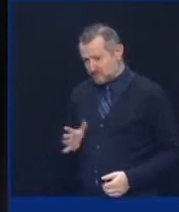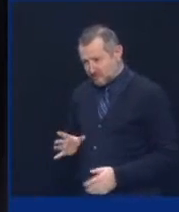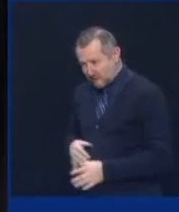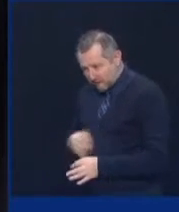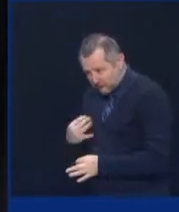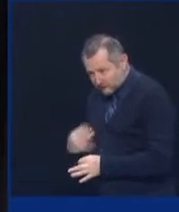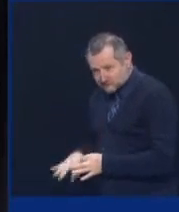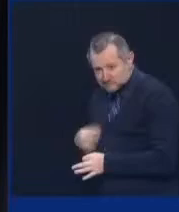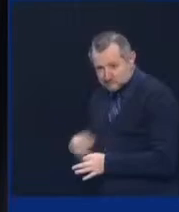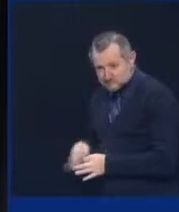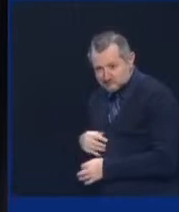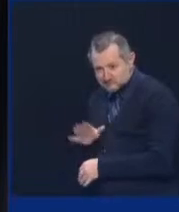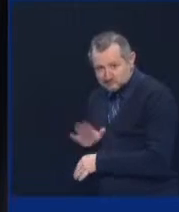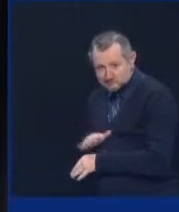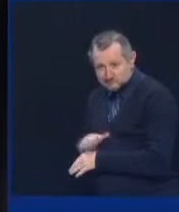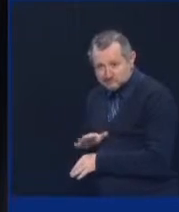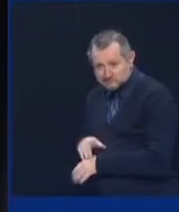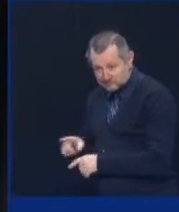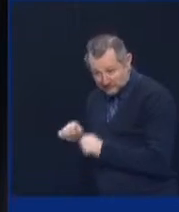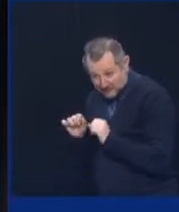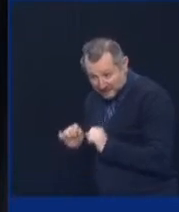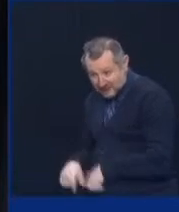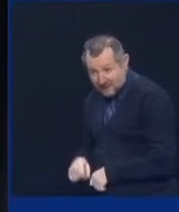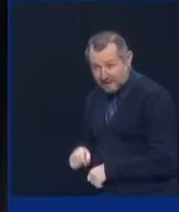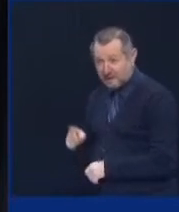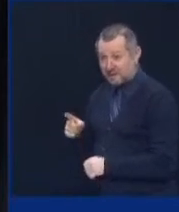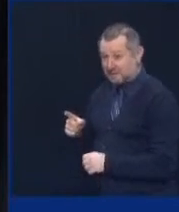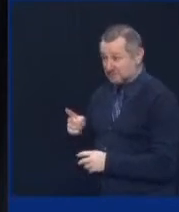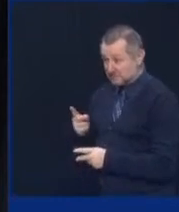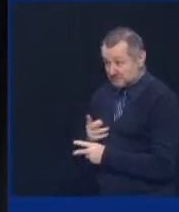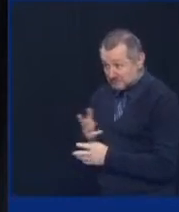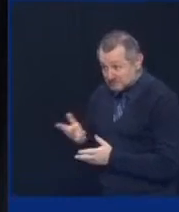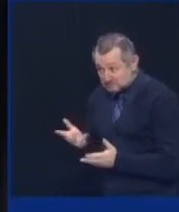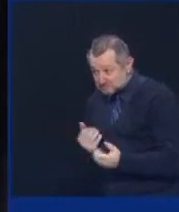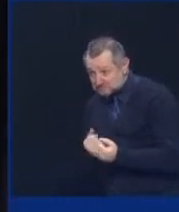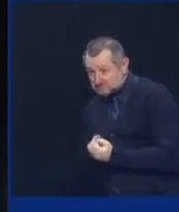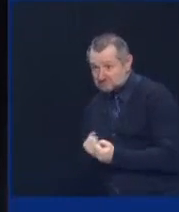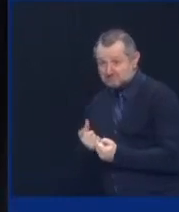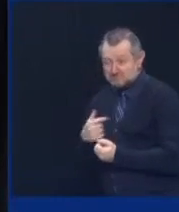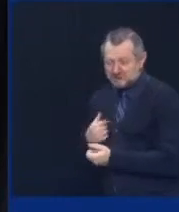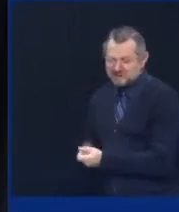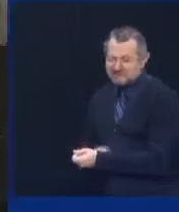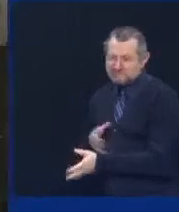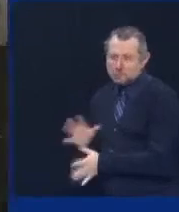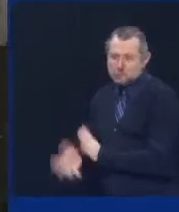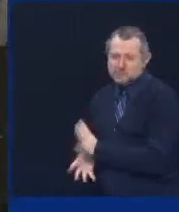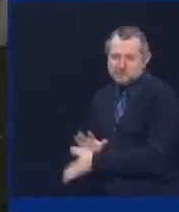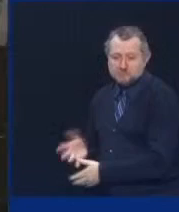way to figure it out, we should try to figure it out. Thank you very much, guys.